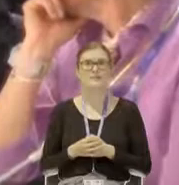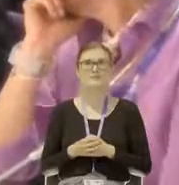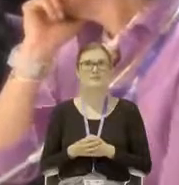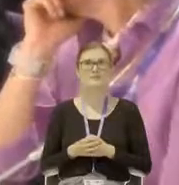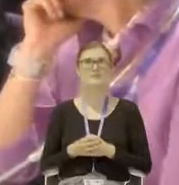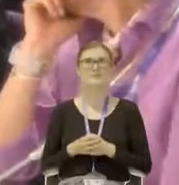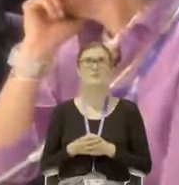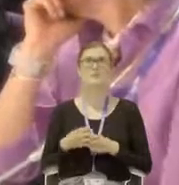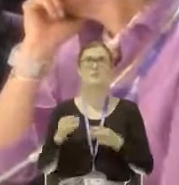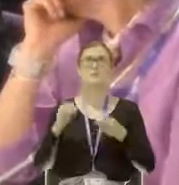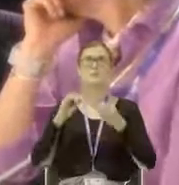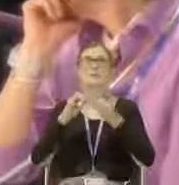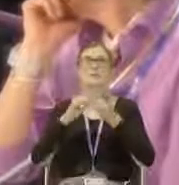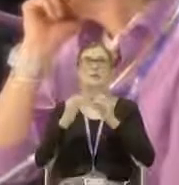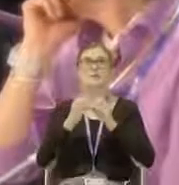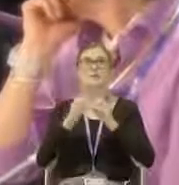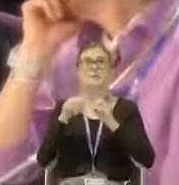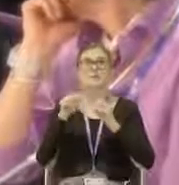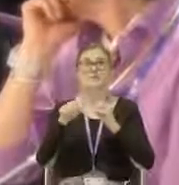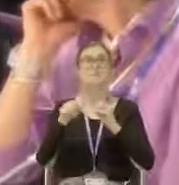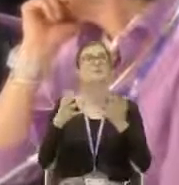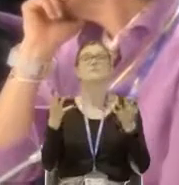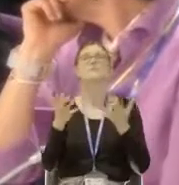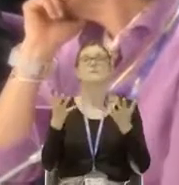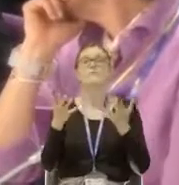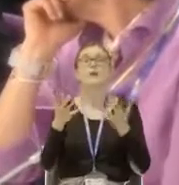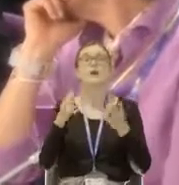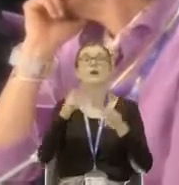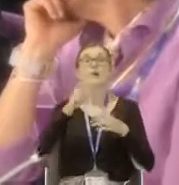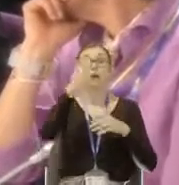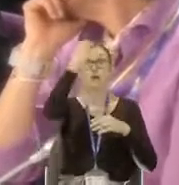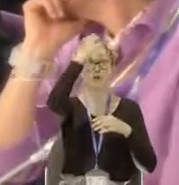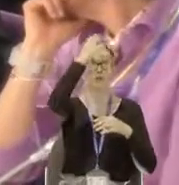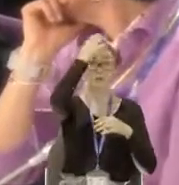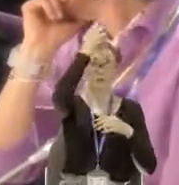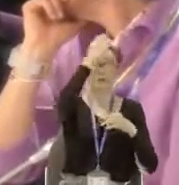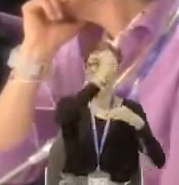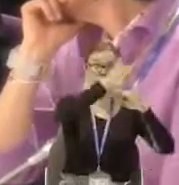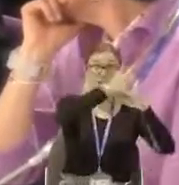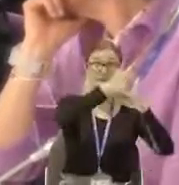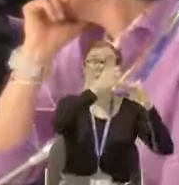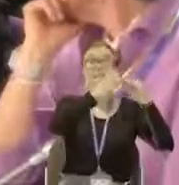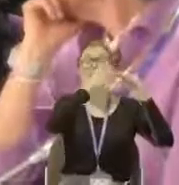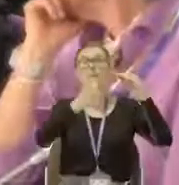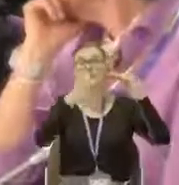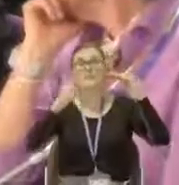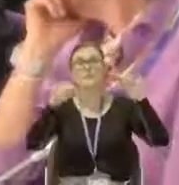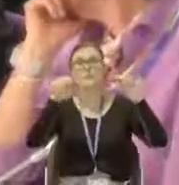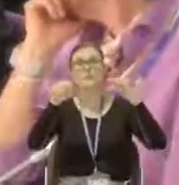Peace is strongly associated with the human rights protection. It's